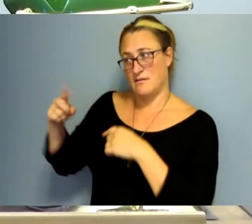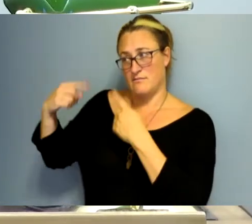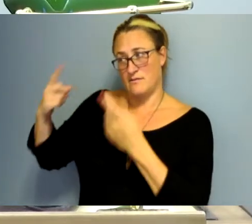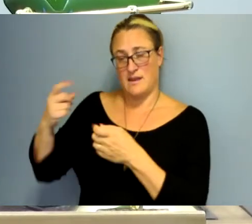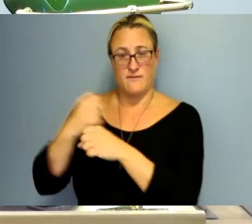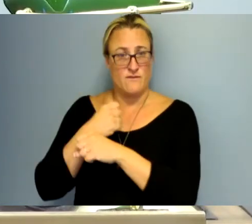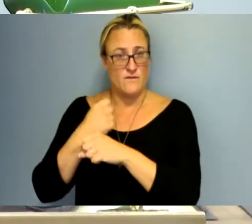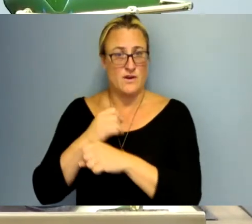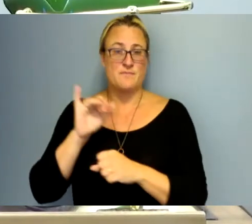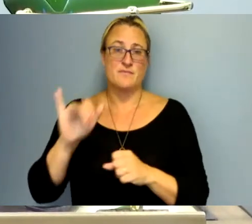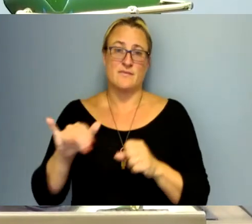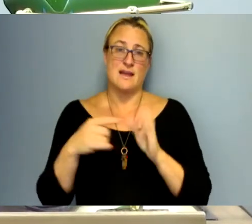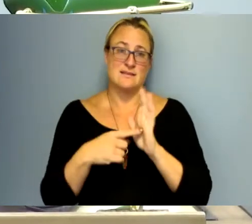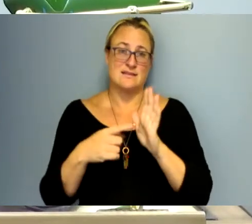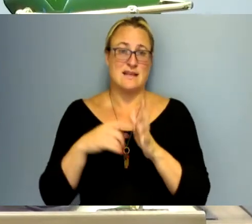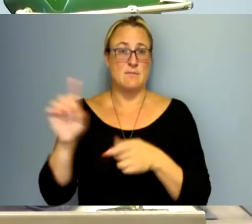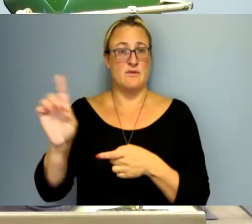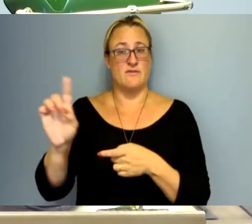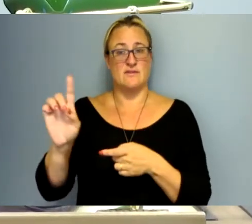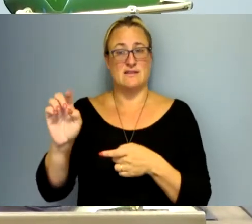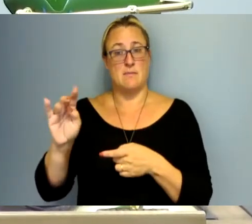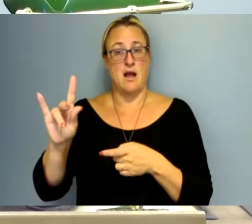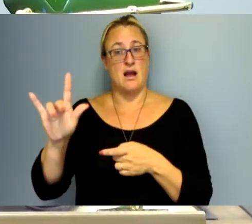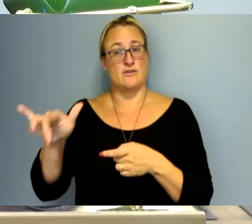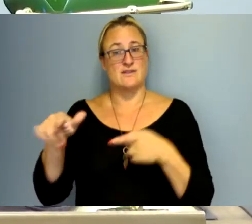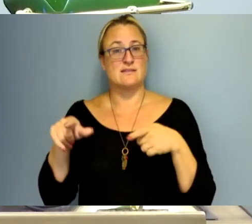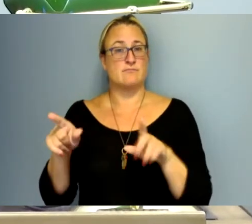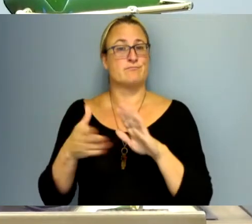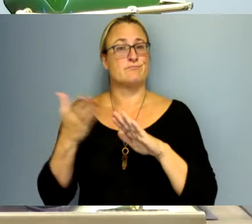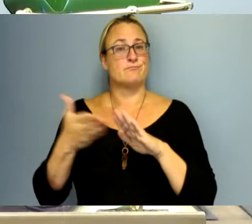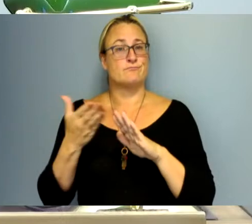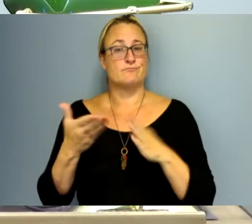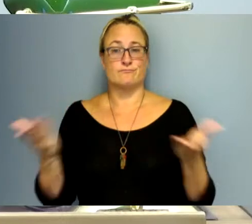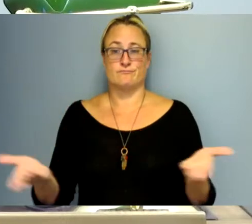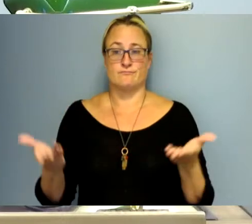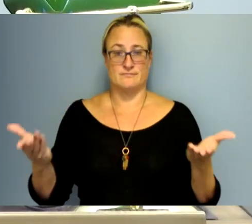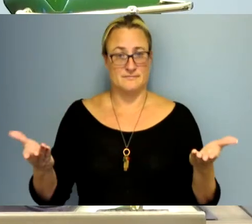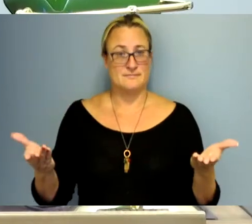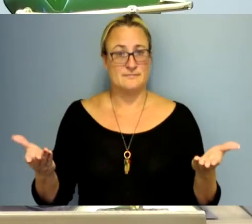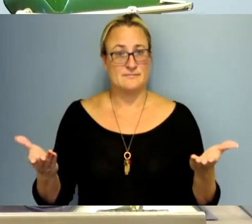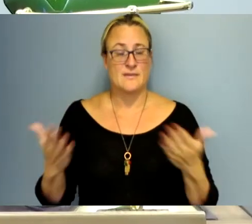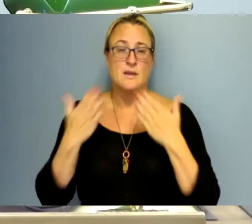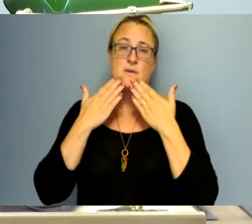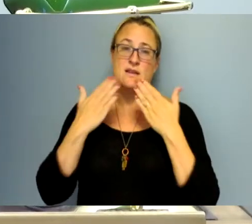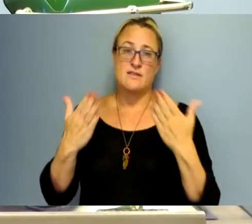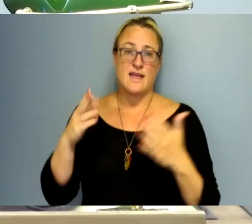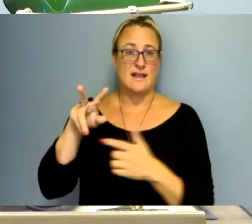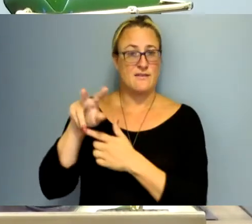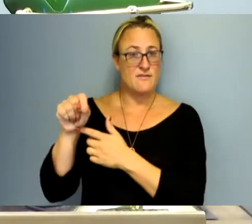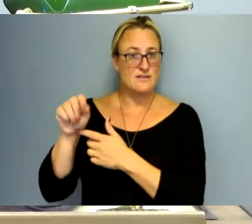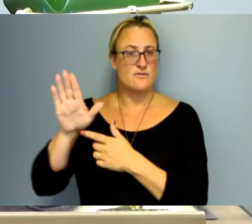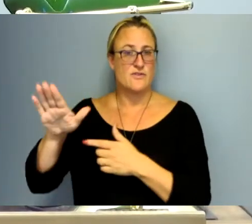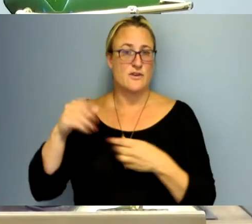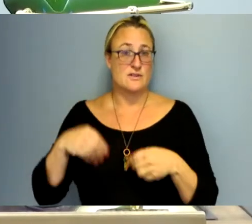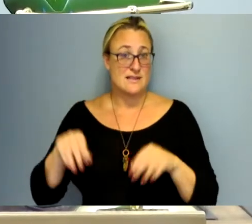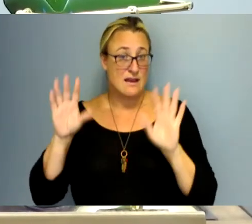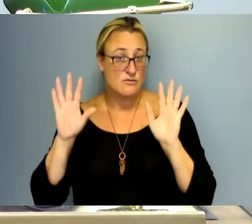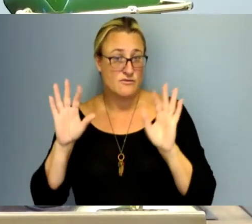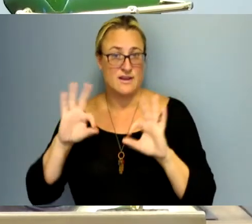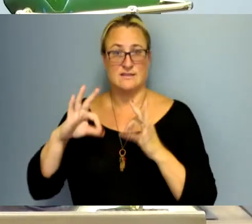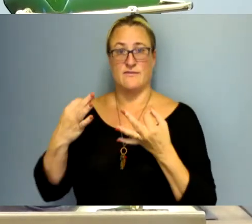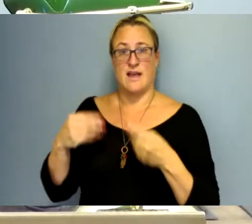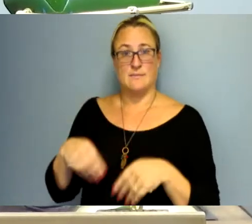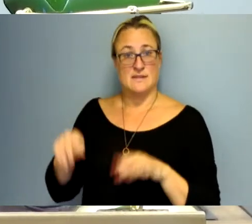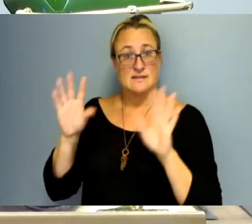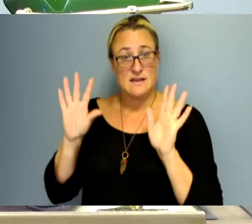example of democracy at work, what we're doing. And I want to thank the veterans for their sacrifice, for their family